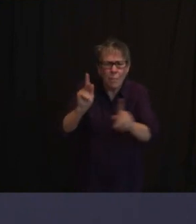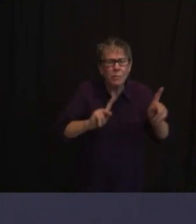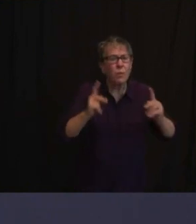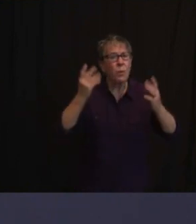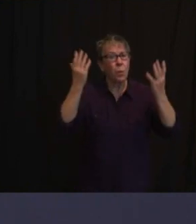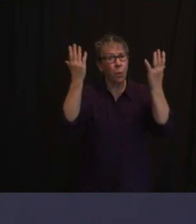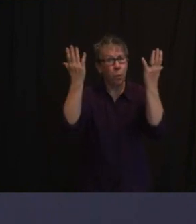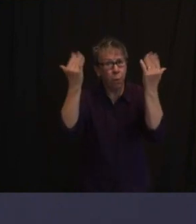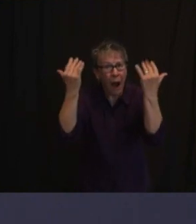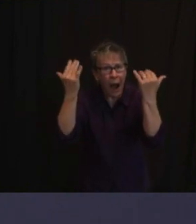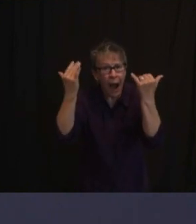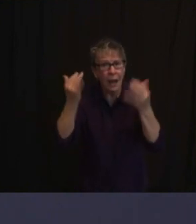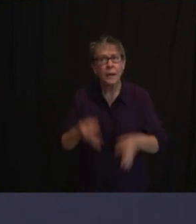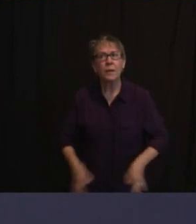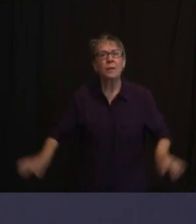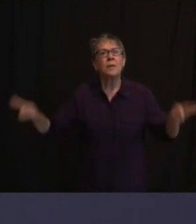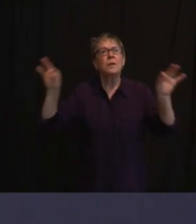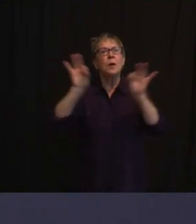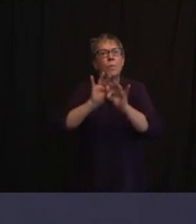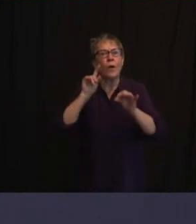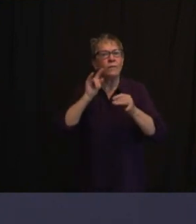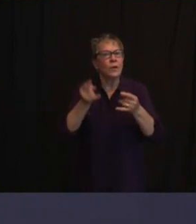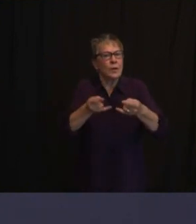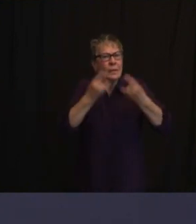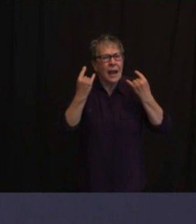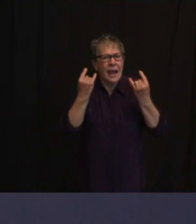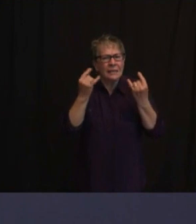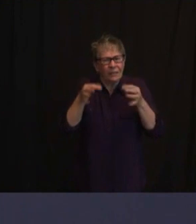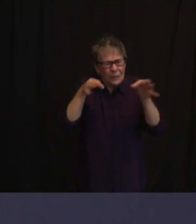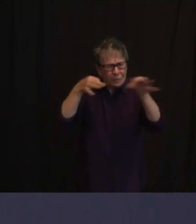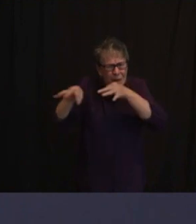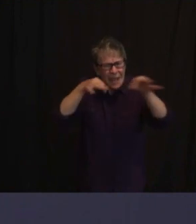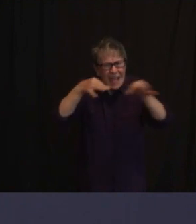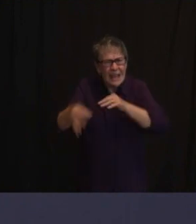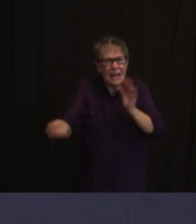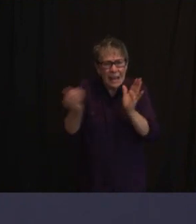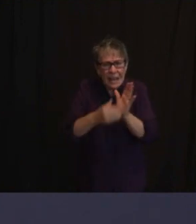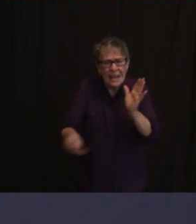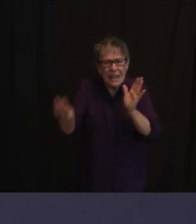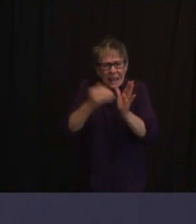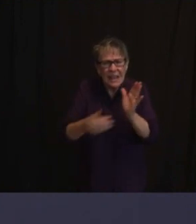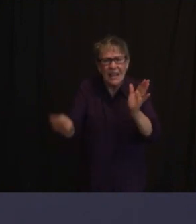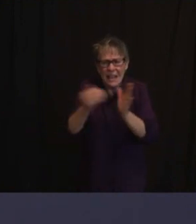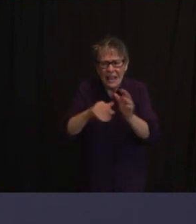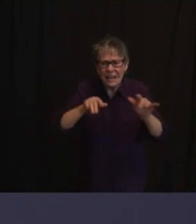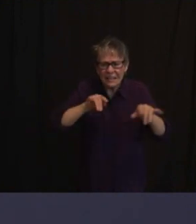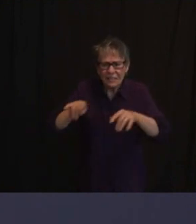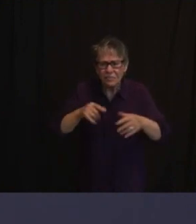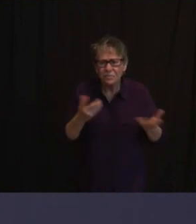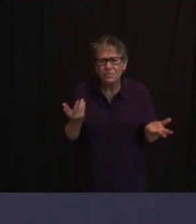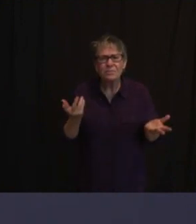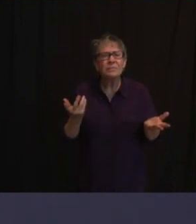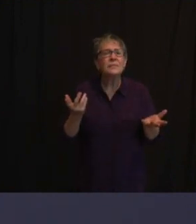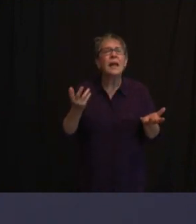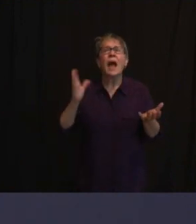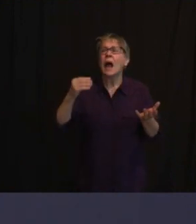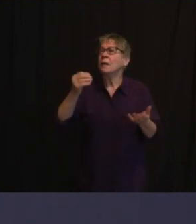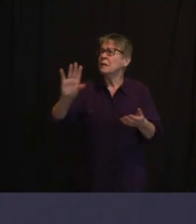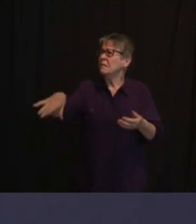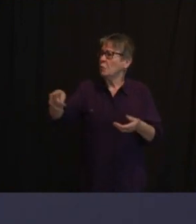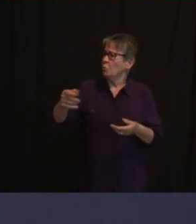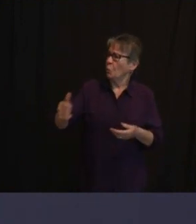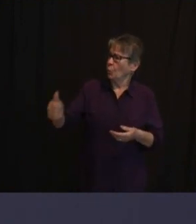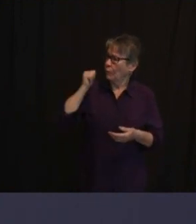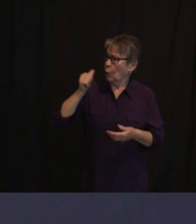accomplish if we don't wear a mask? And would you, Governor, recommend that people should say something to somebody like I